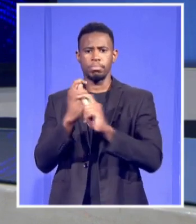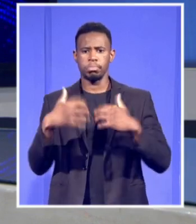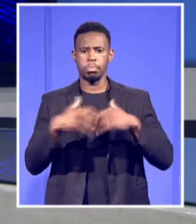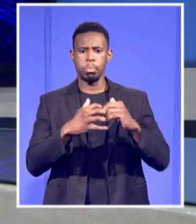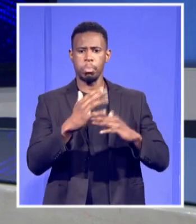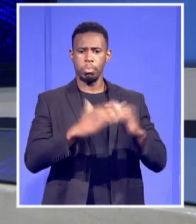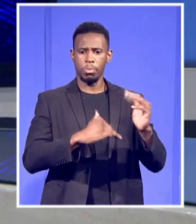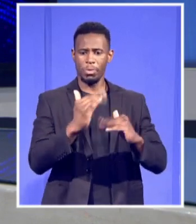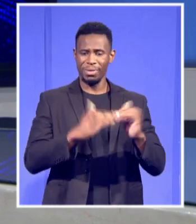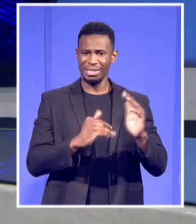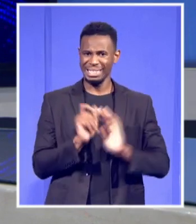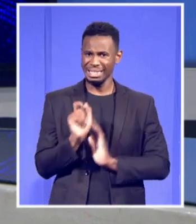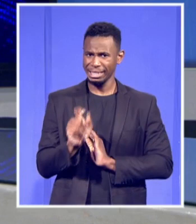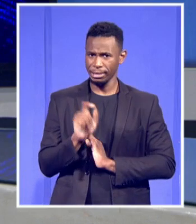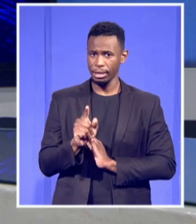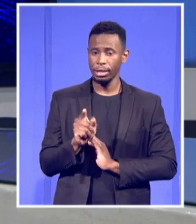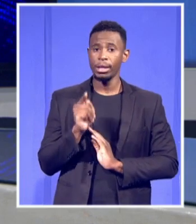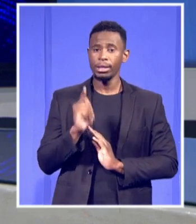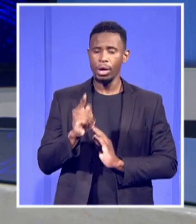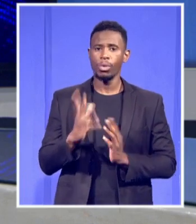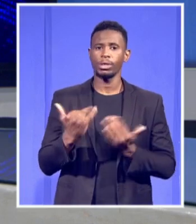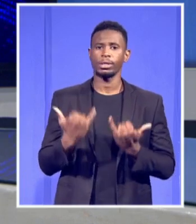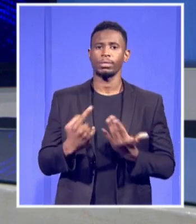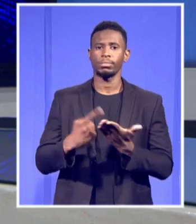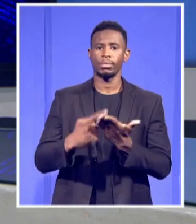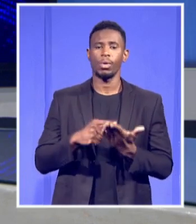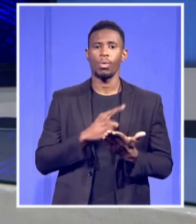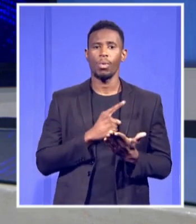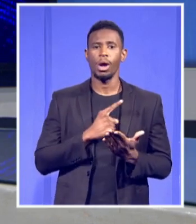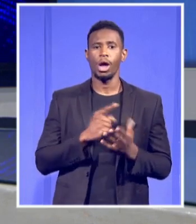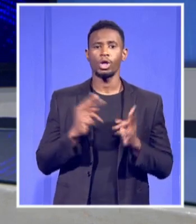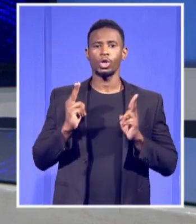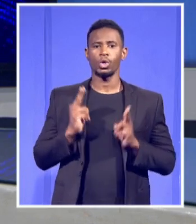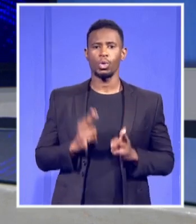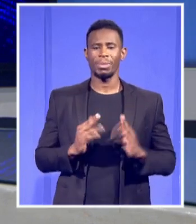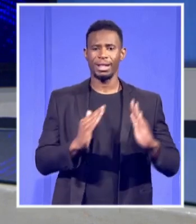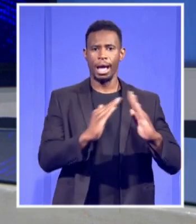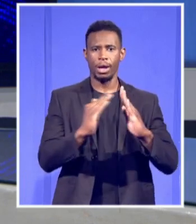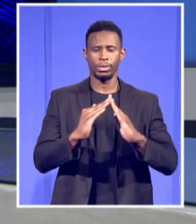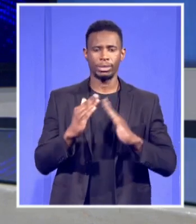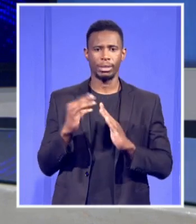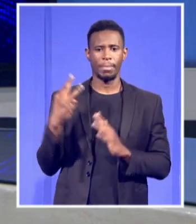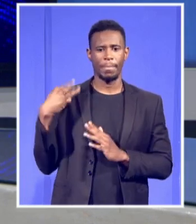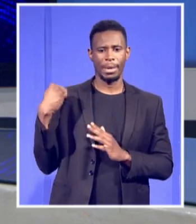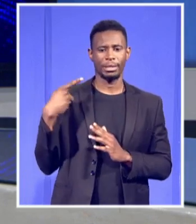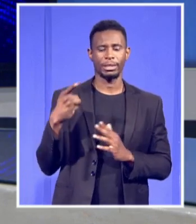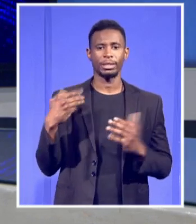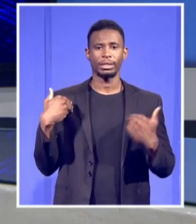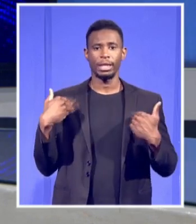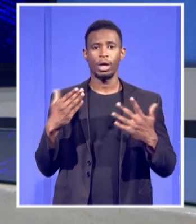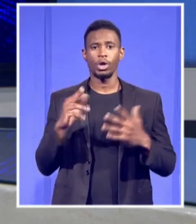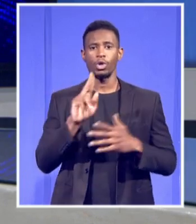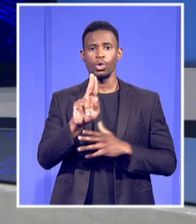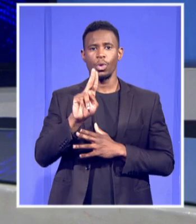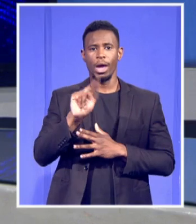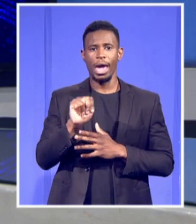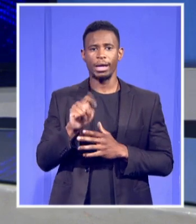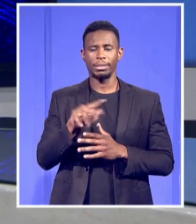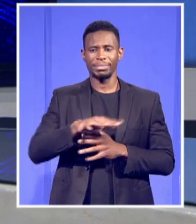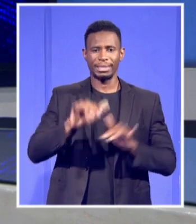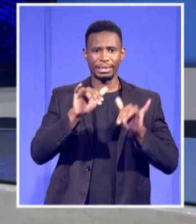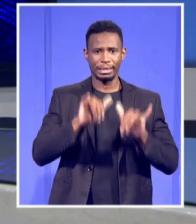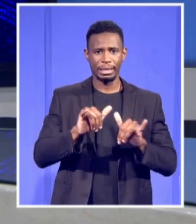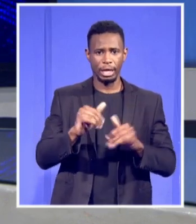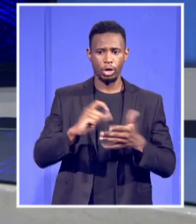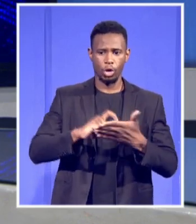of the top discussions when Human Settlements Minister Mmamoloko Kubayi officially opens the United Nations Habitat Conference in